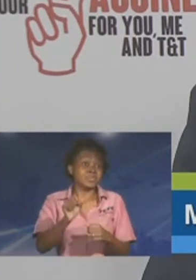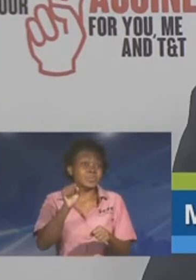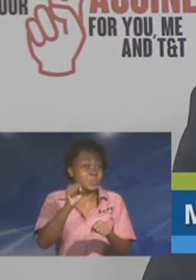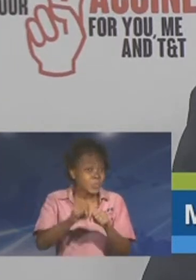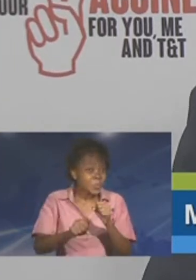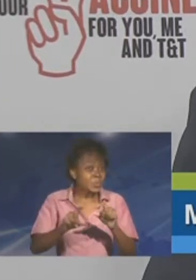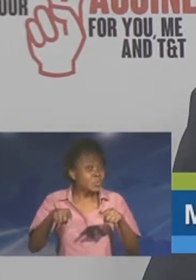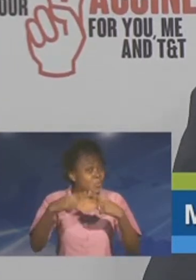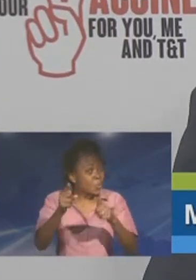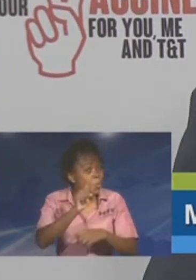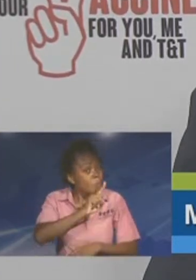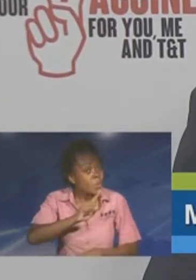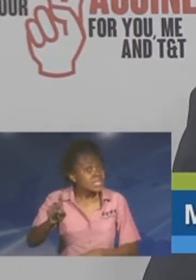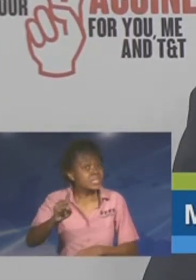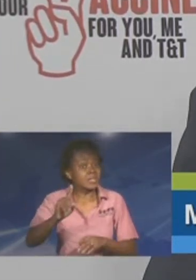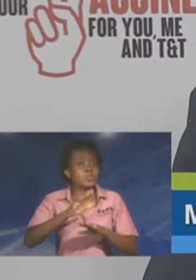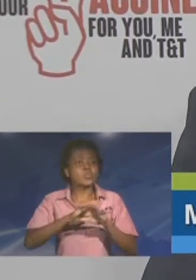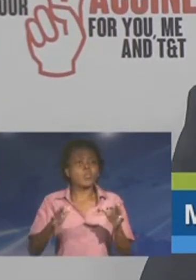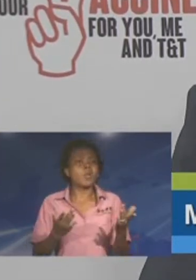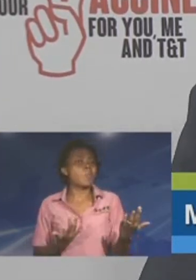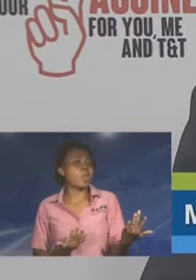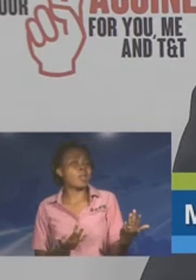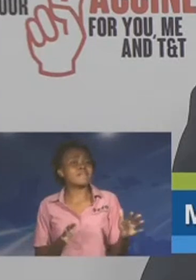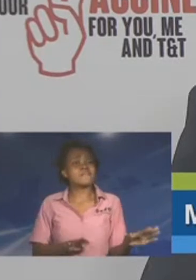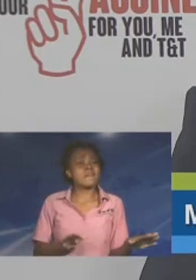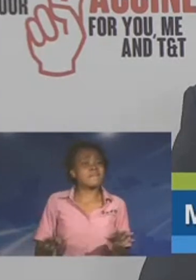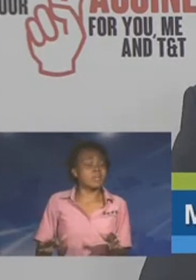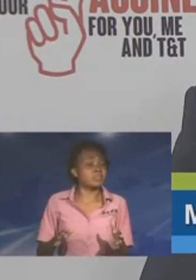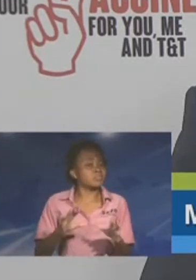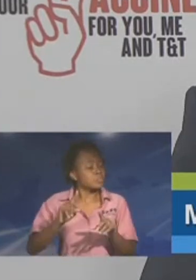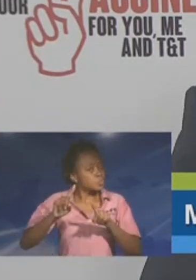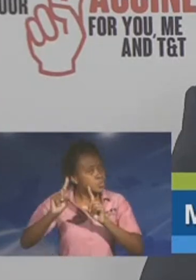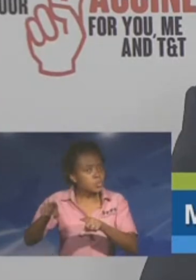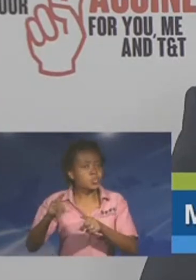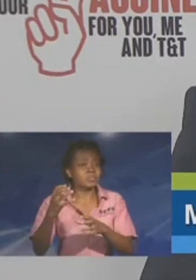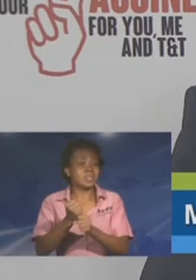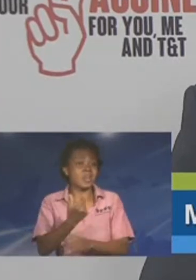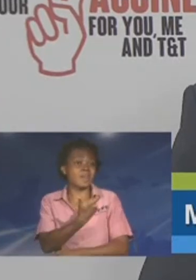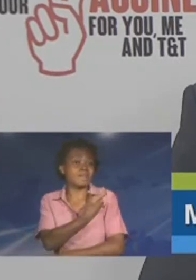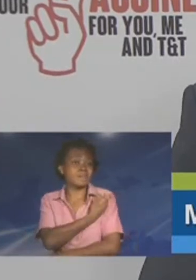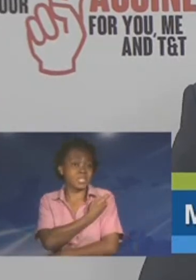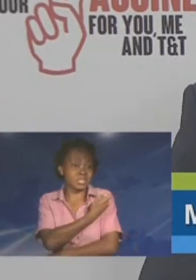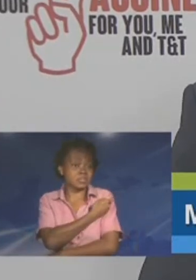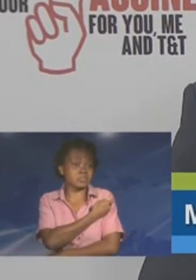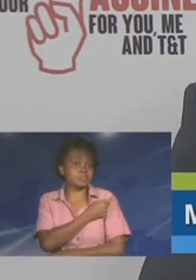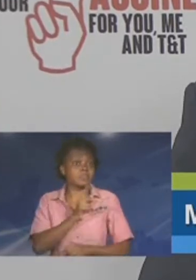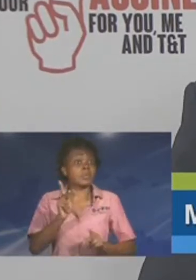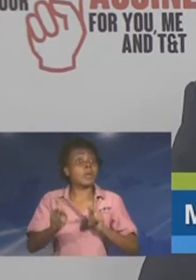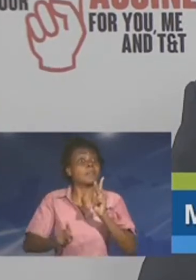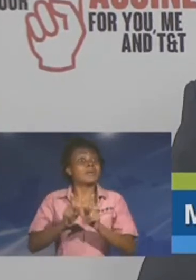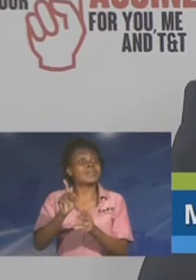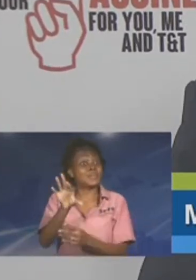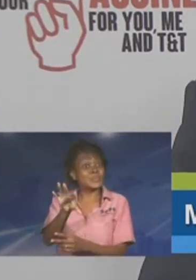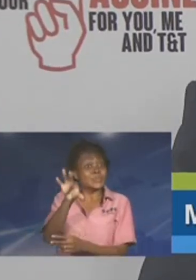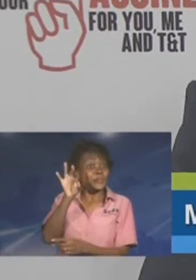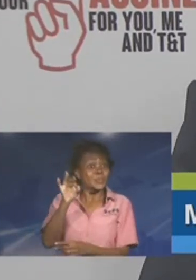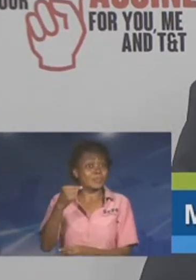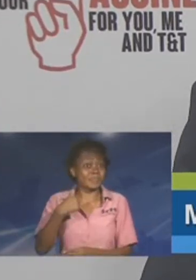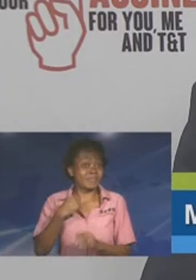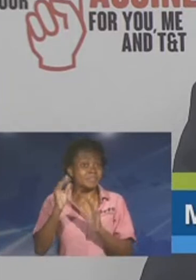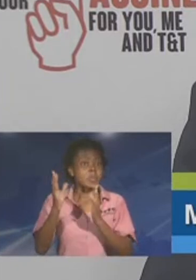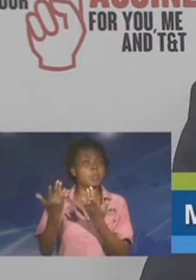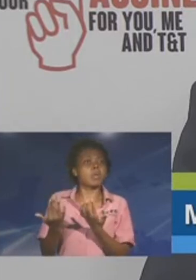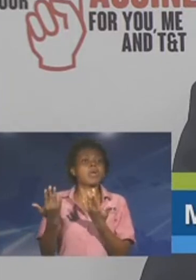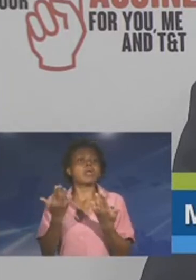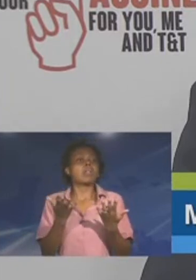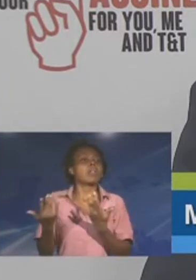tagline was, don't delay, vaccinate today. People have chosen to delay. So the 12 to 18 booster